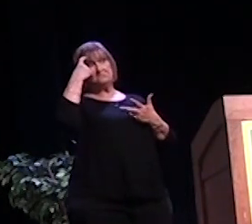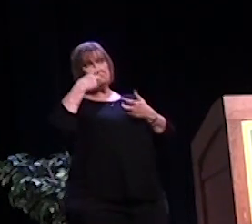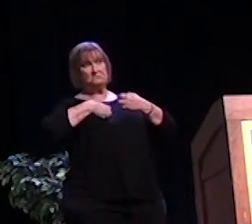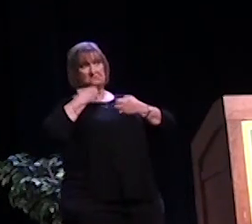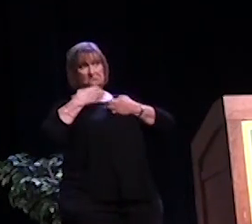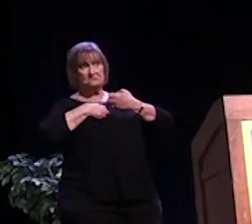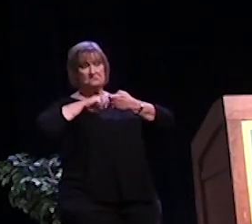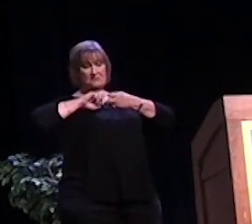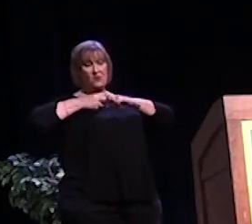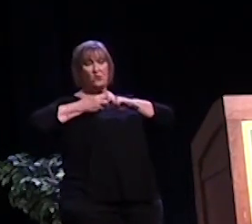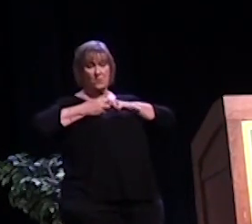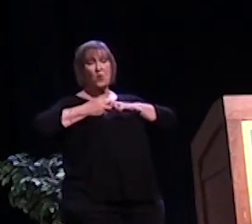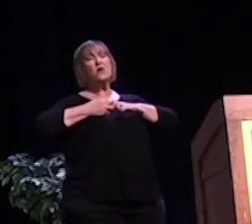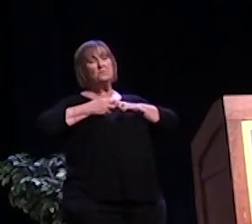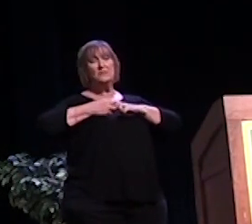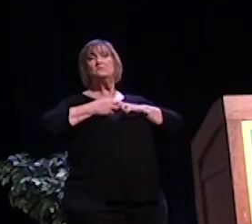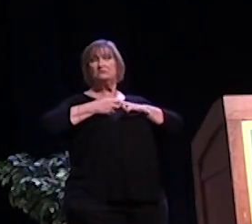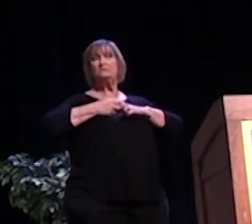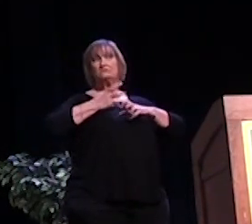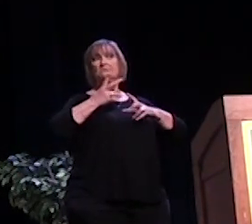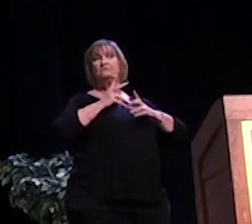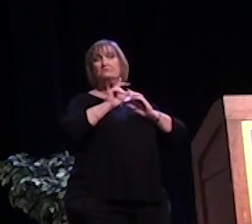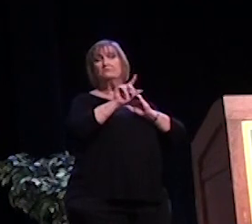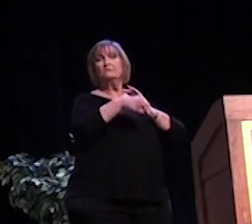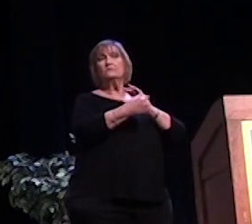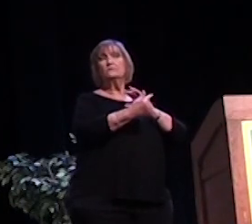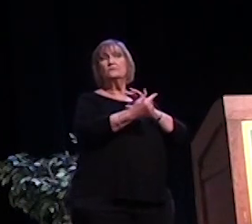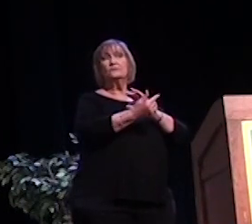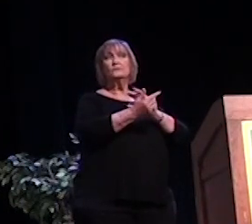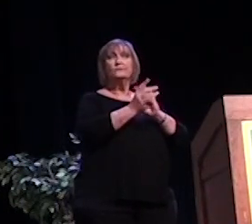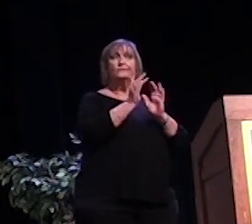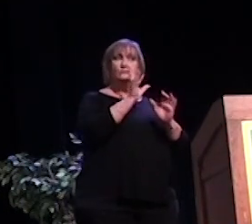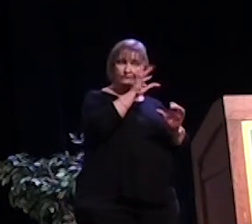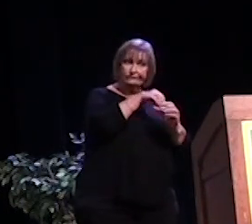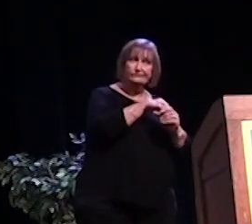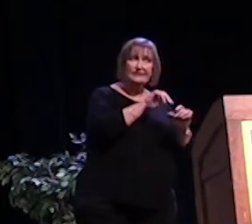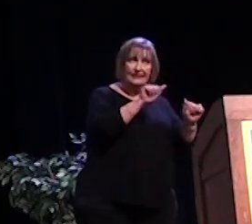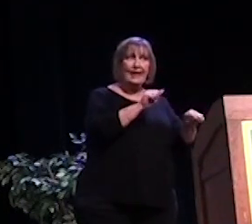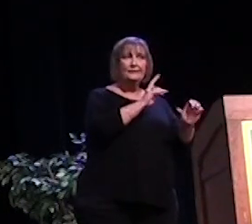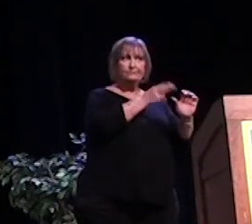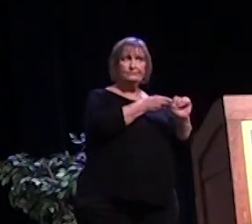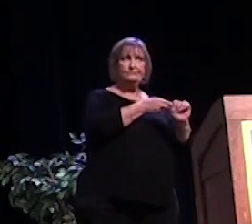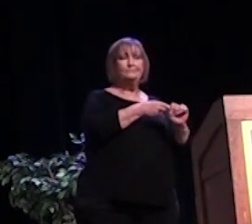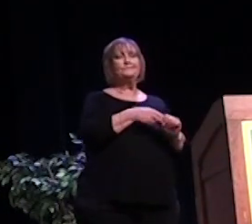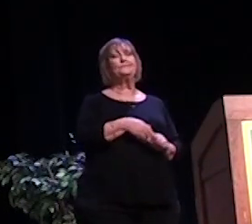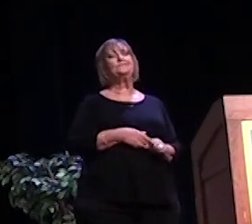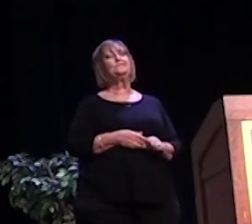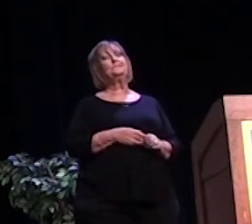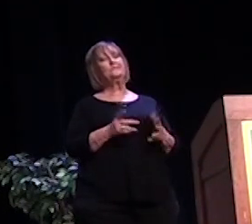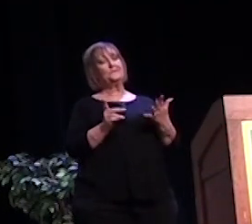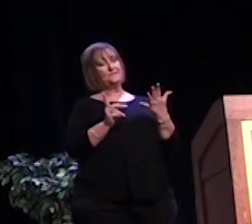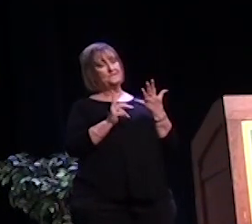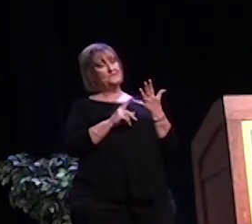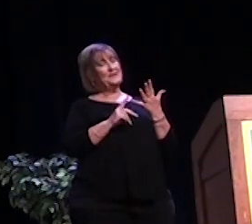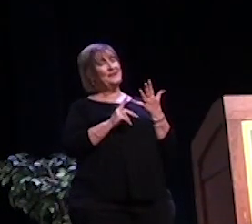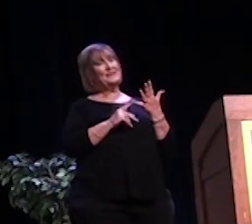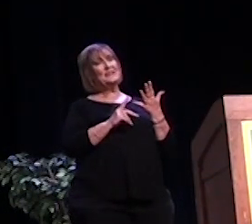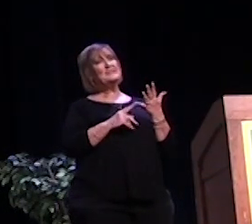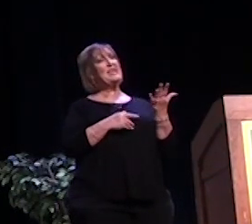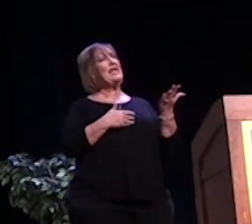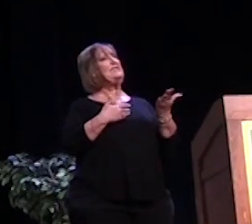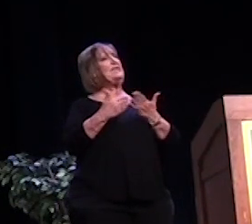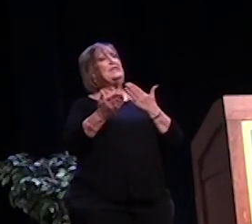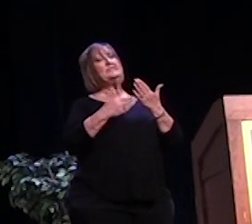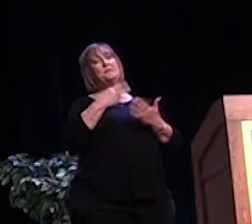disability. It's another piece of criteria. And then really, we do not, it doesn't matter whether you